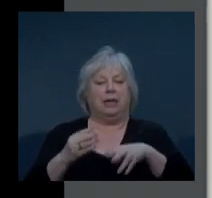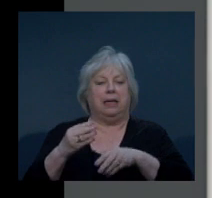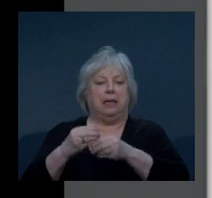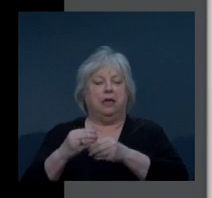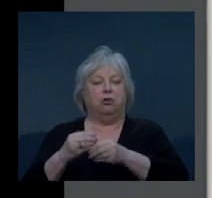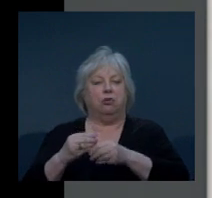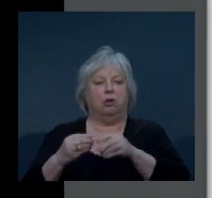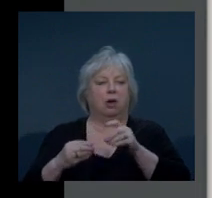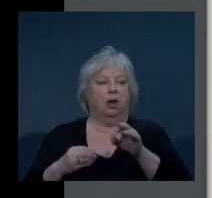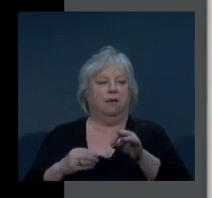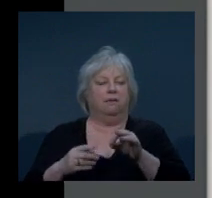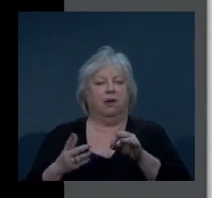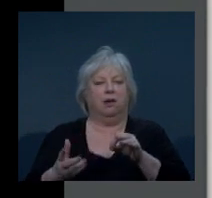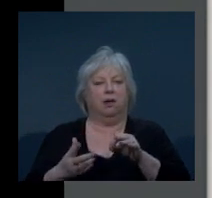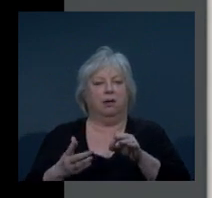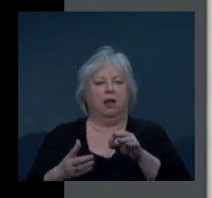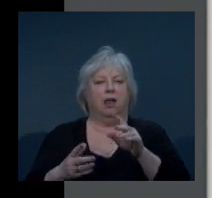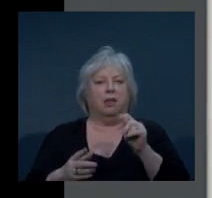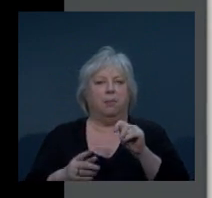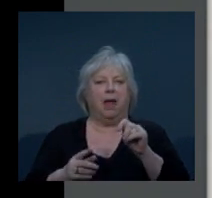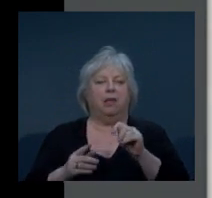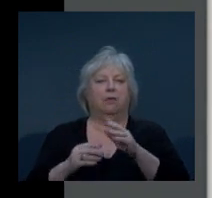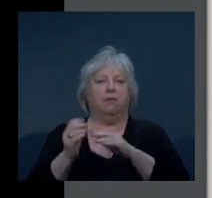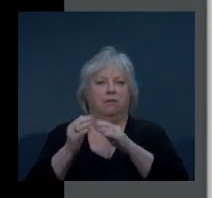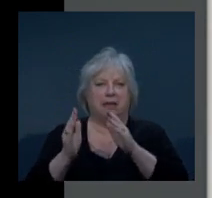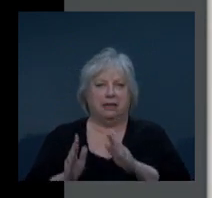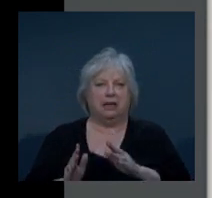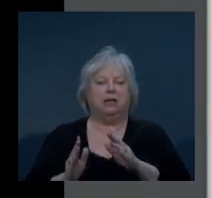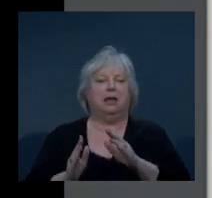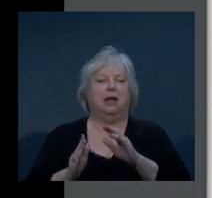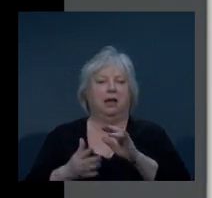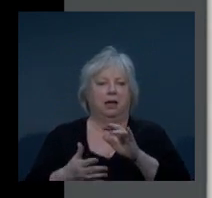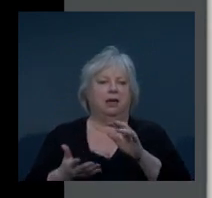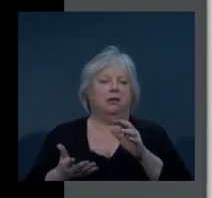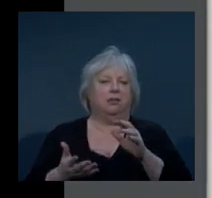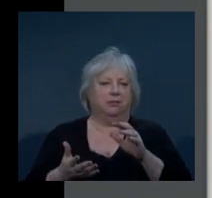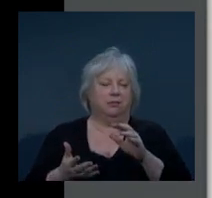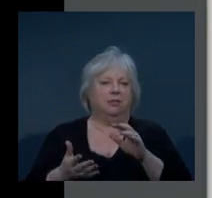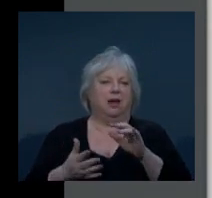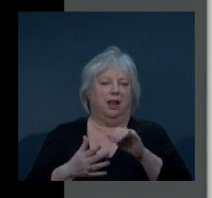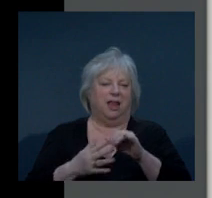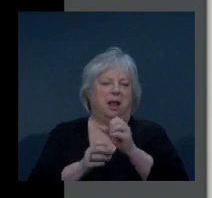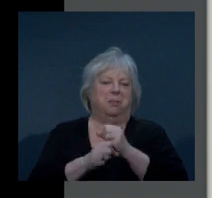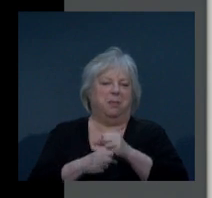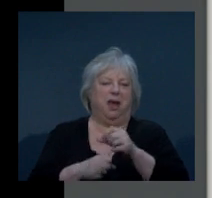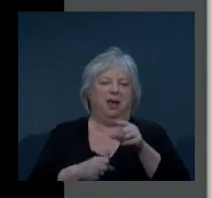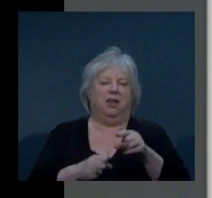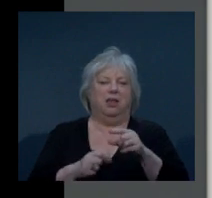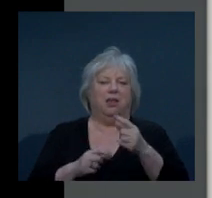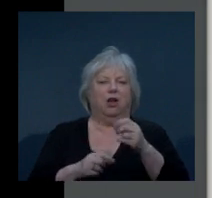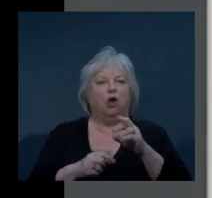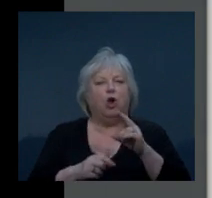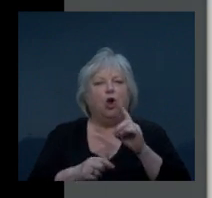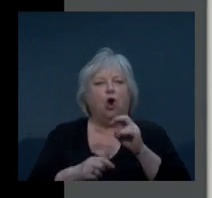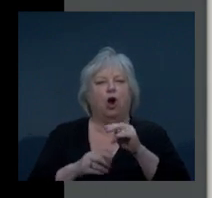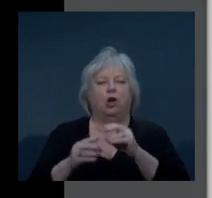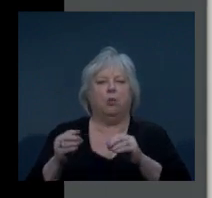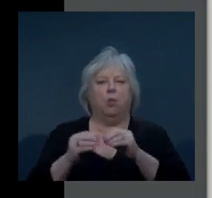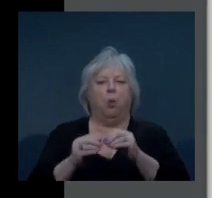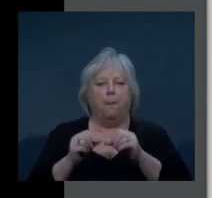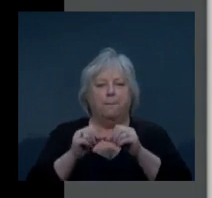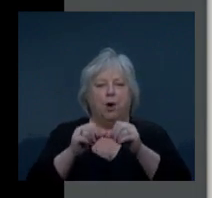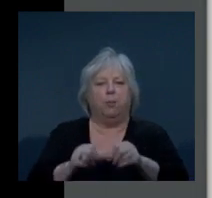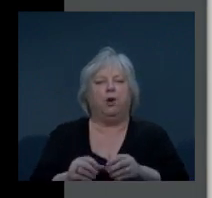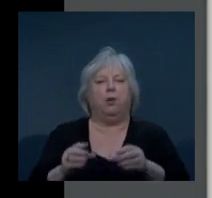addition of the bathroom facilities, which would, make it more permanent, more of